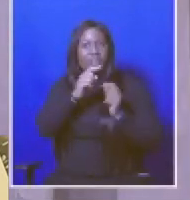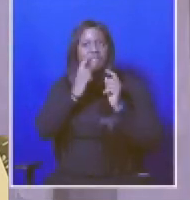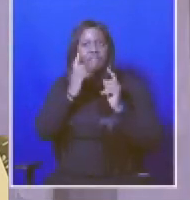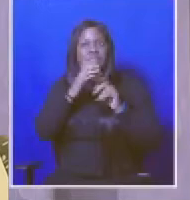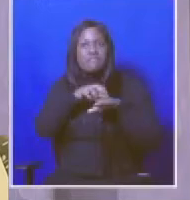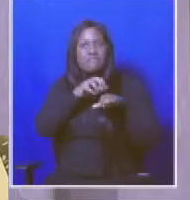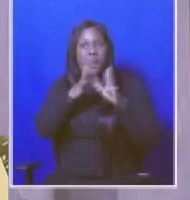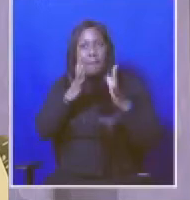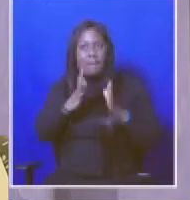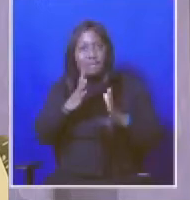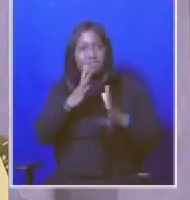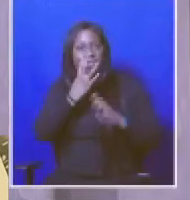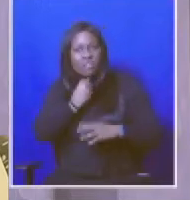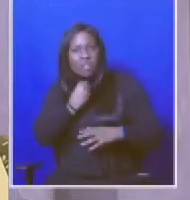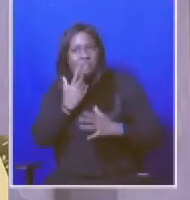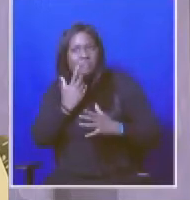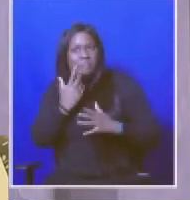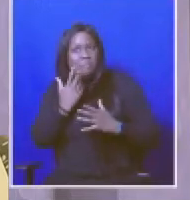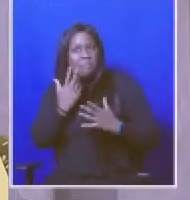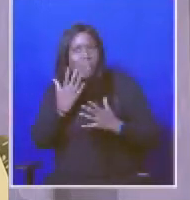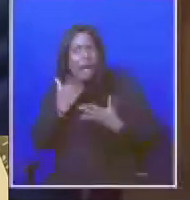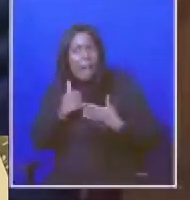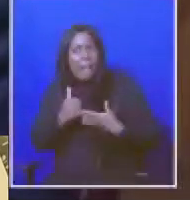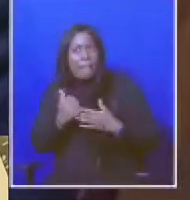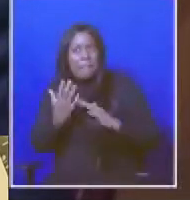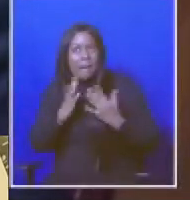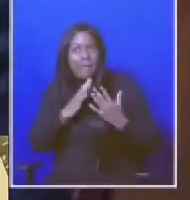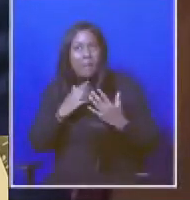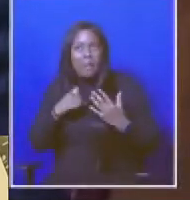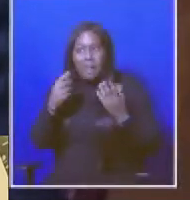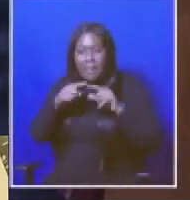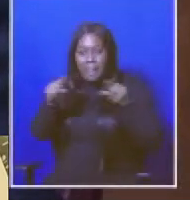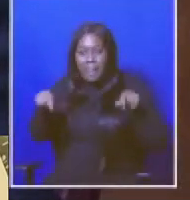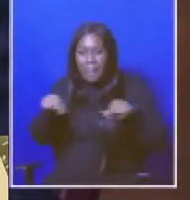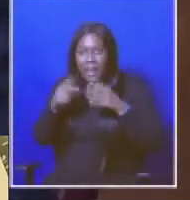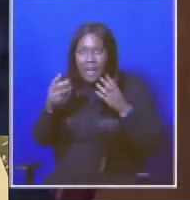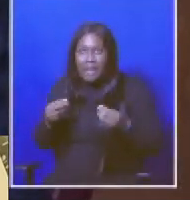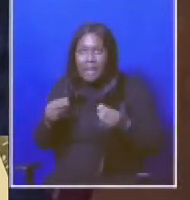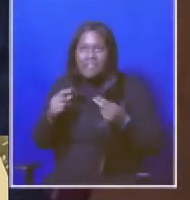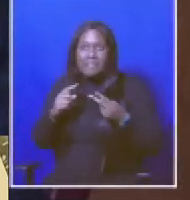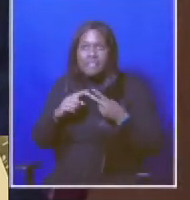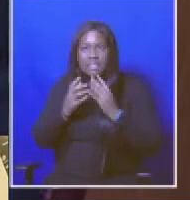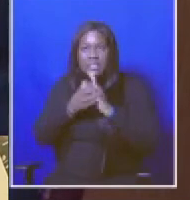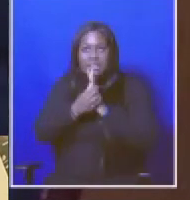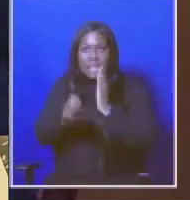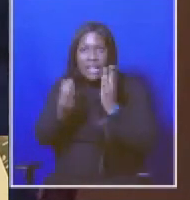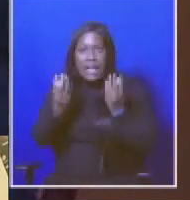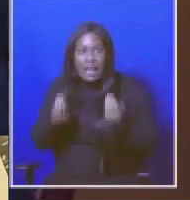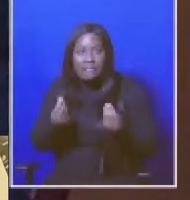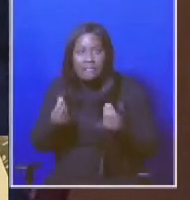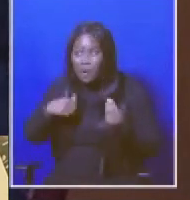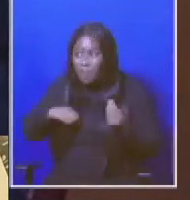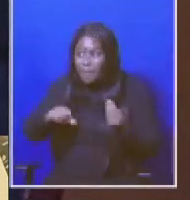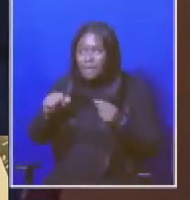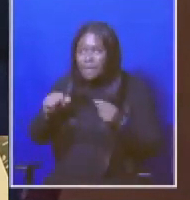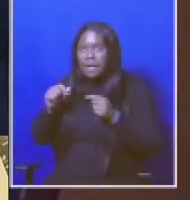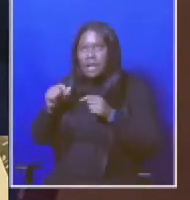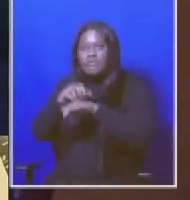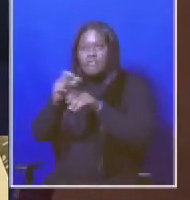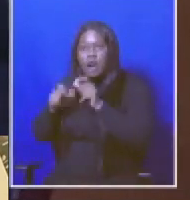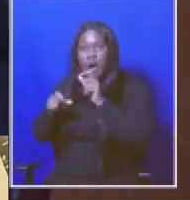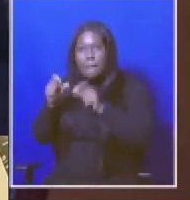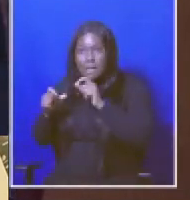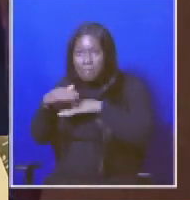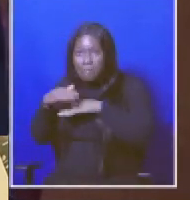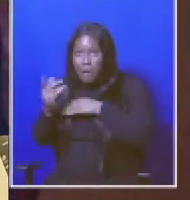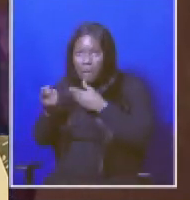land, we have skills. You want to bring more people into agriculture? We are there to work with you. So